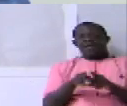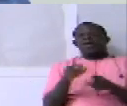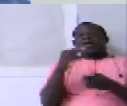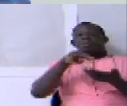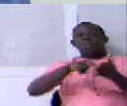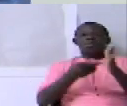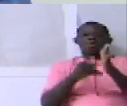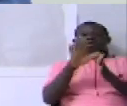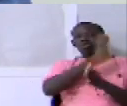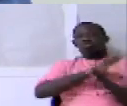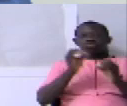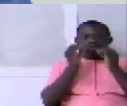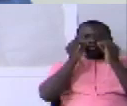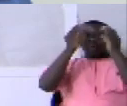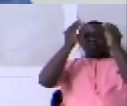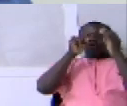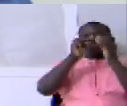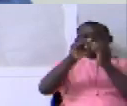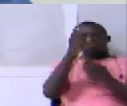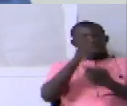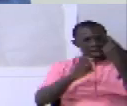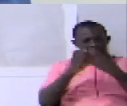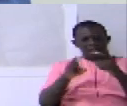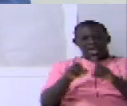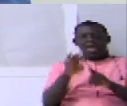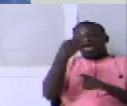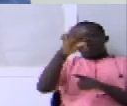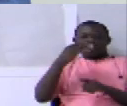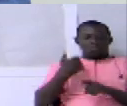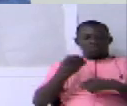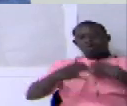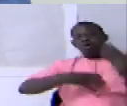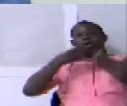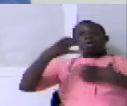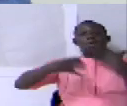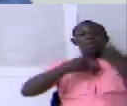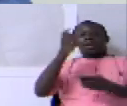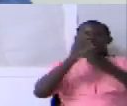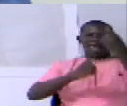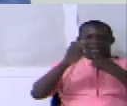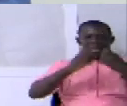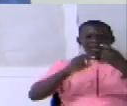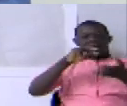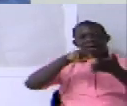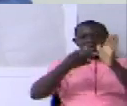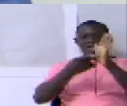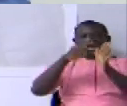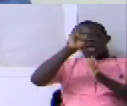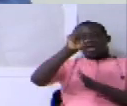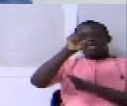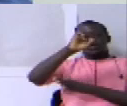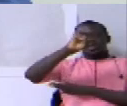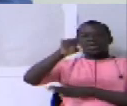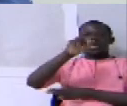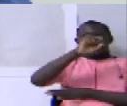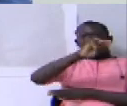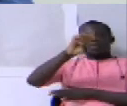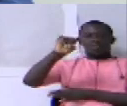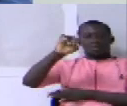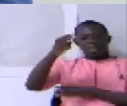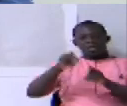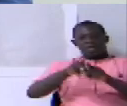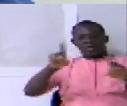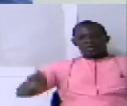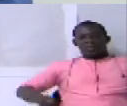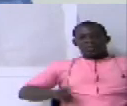also surprise you again when people complained that Ibrahim Ajame participated in the torture of this group of